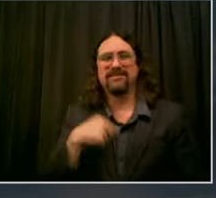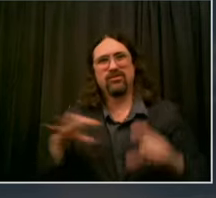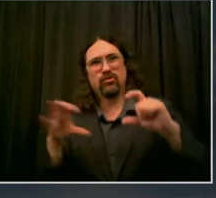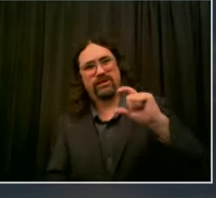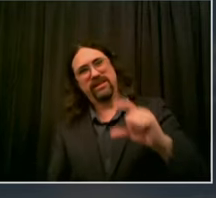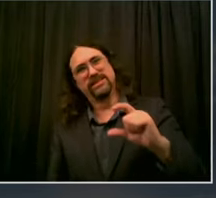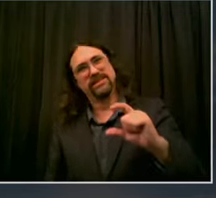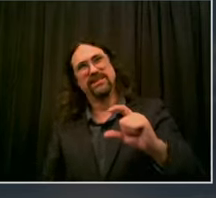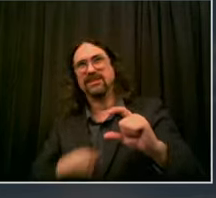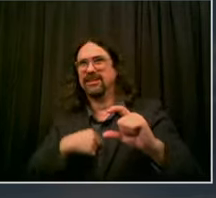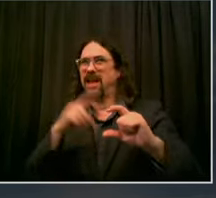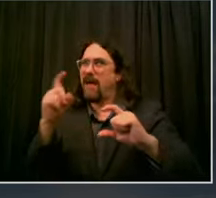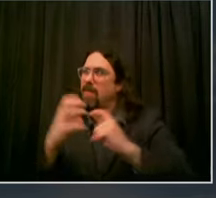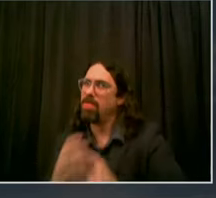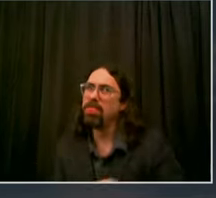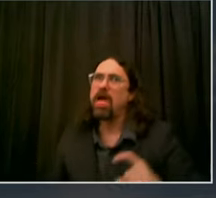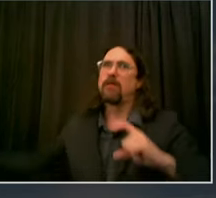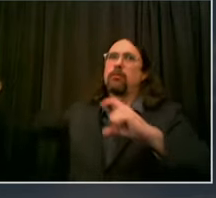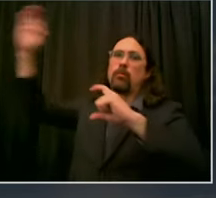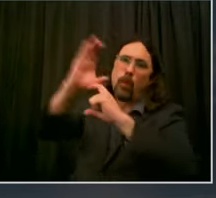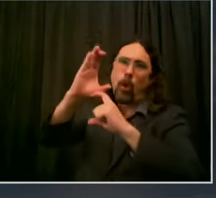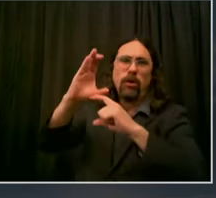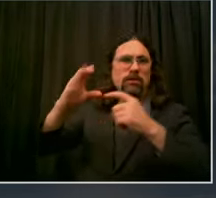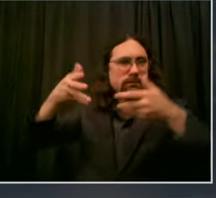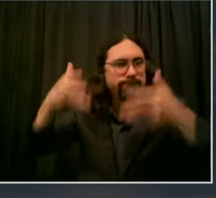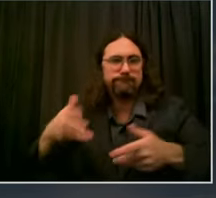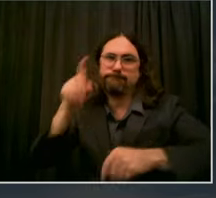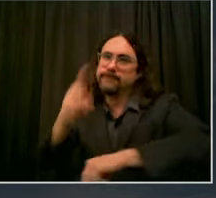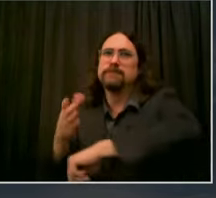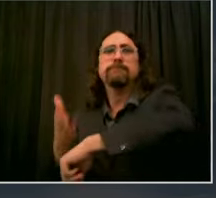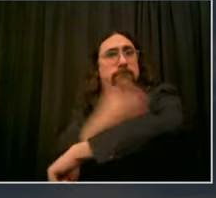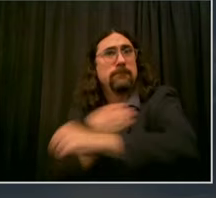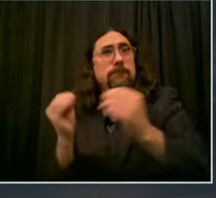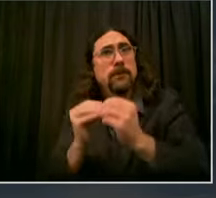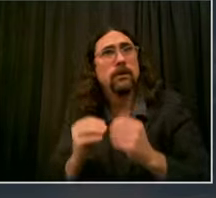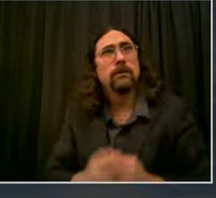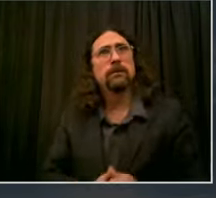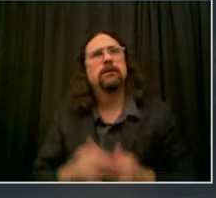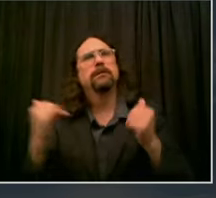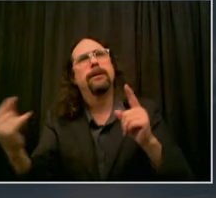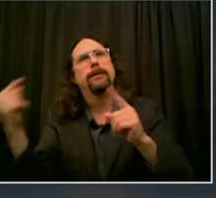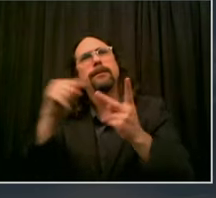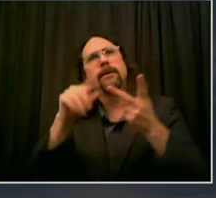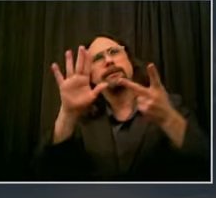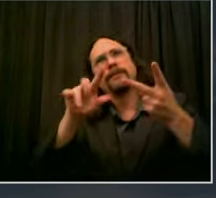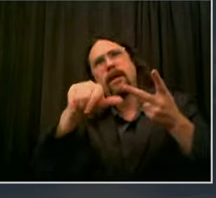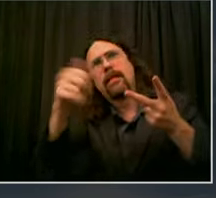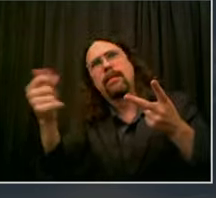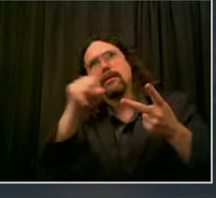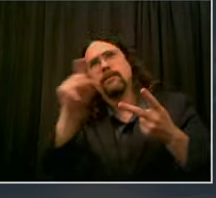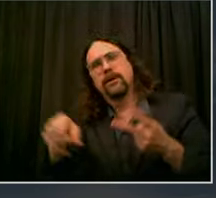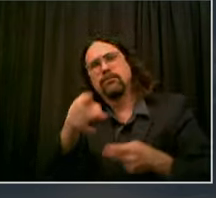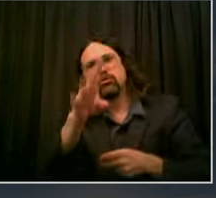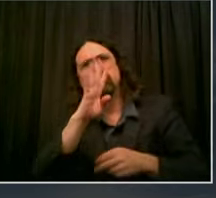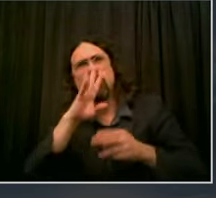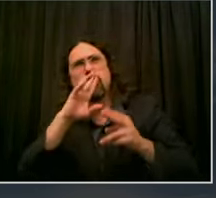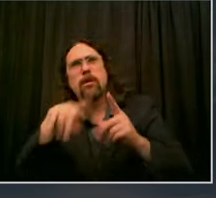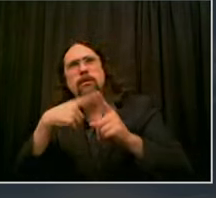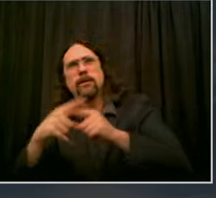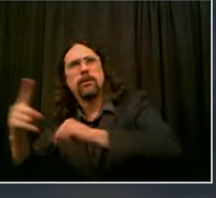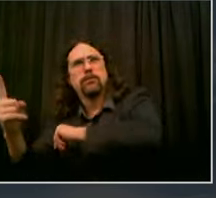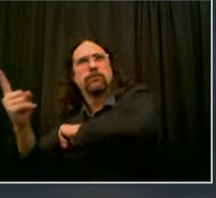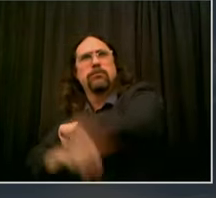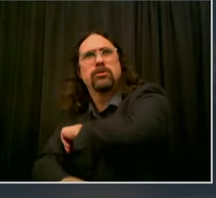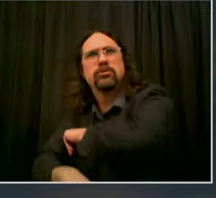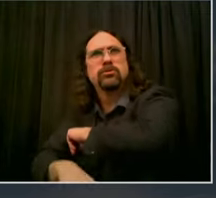put into place. In fact, the majority will be put into place. I think our biggest obstacle here is